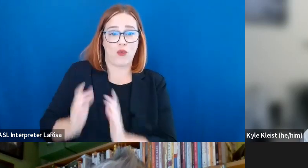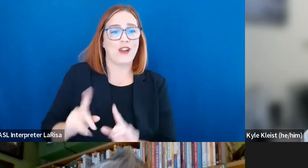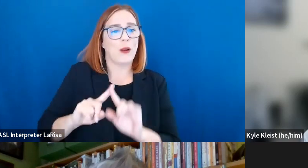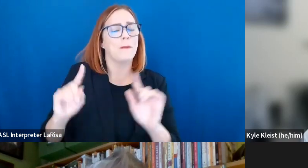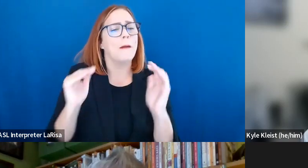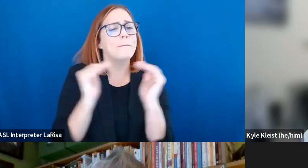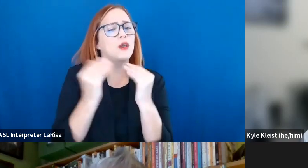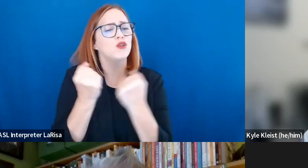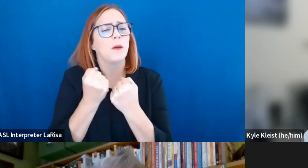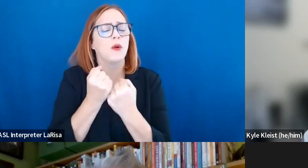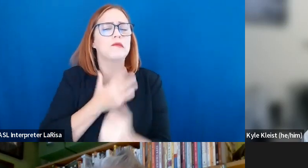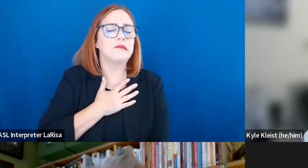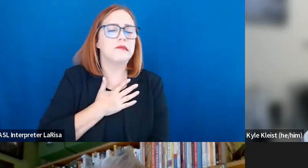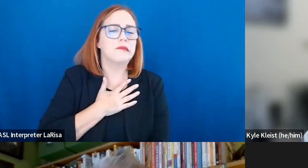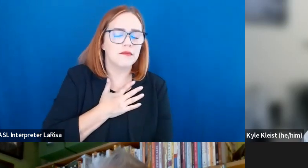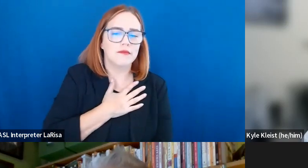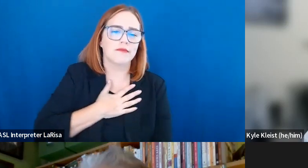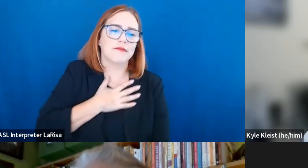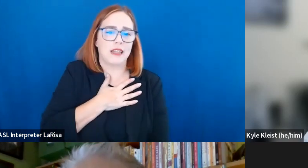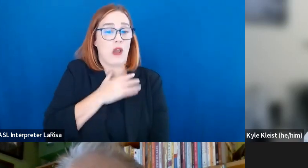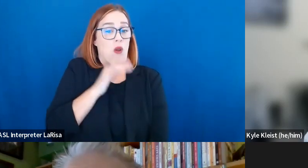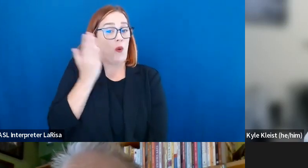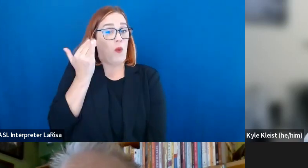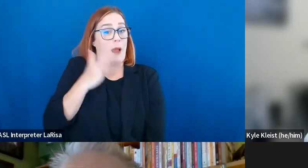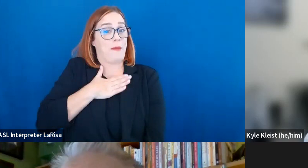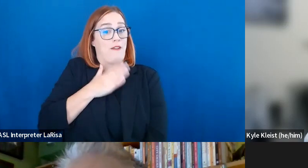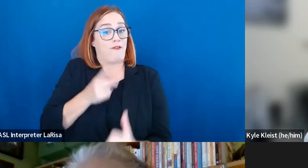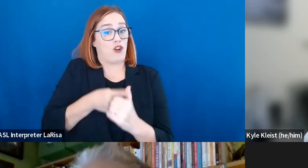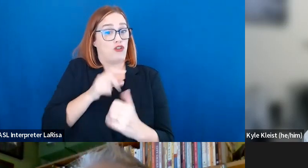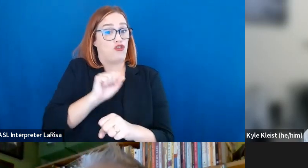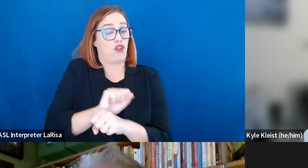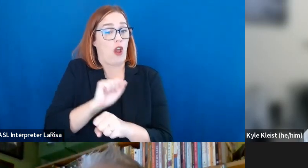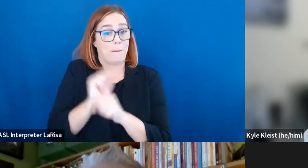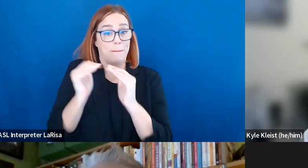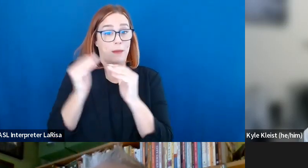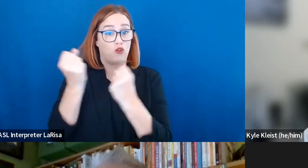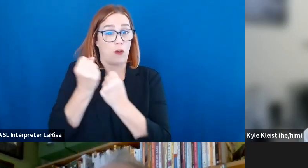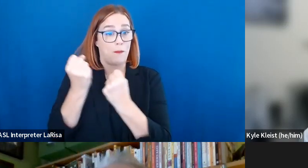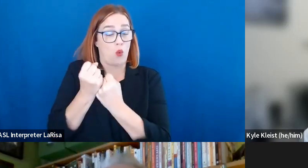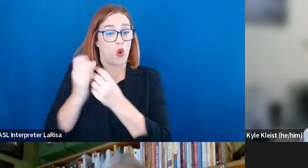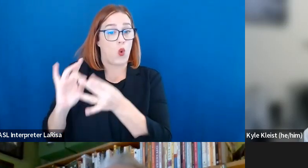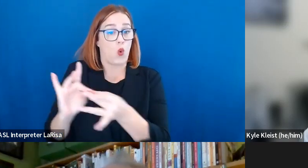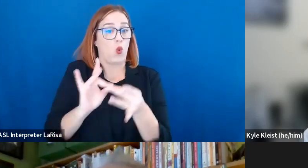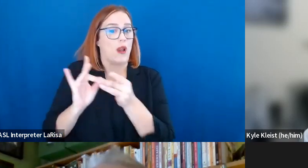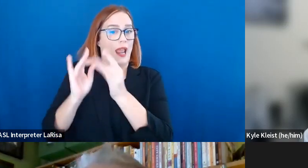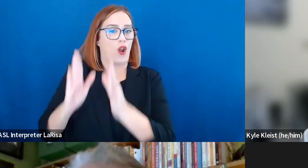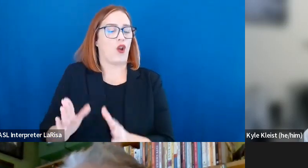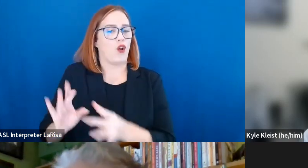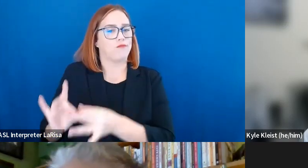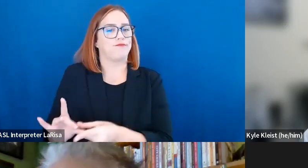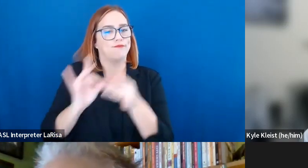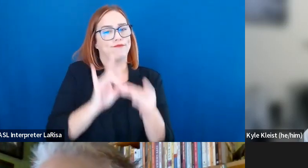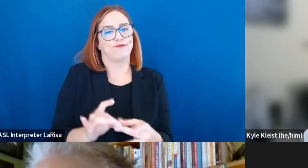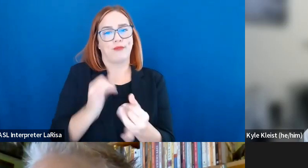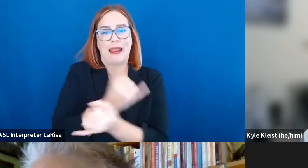heart because my first job in independent living was as a peer support coordinator. So Lynn and I are looking forward to